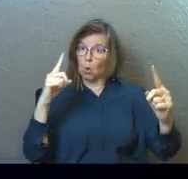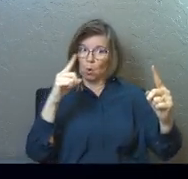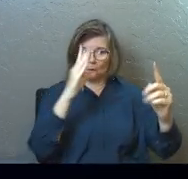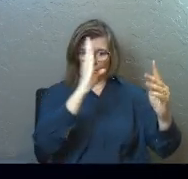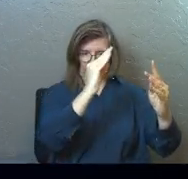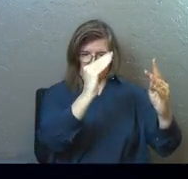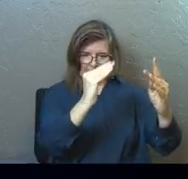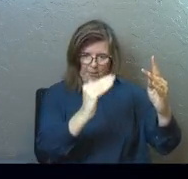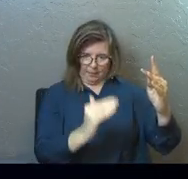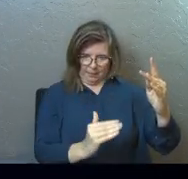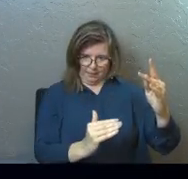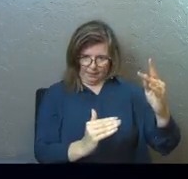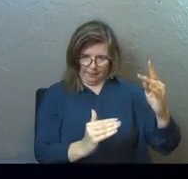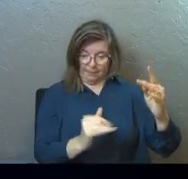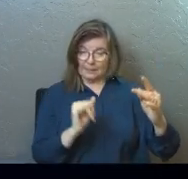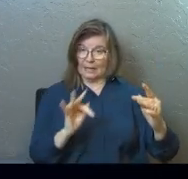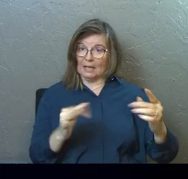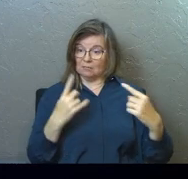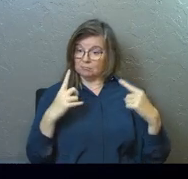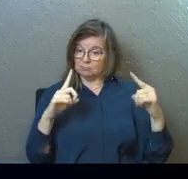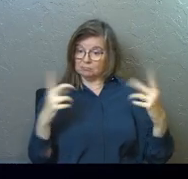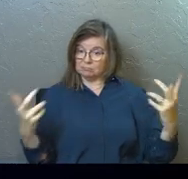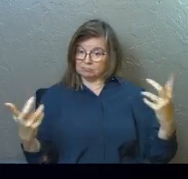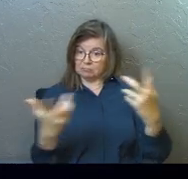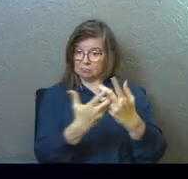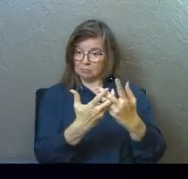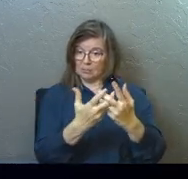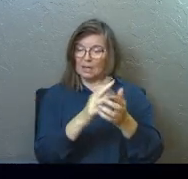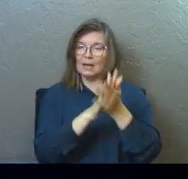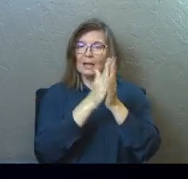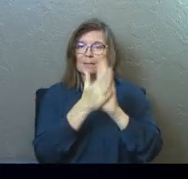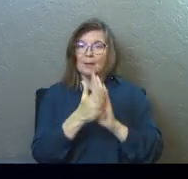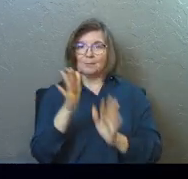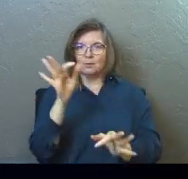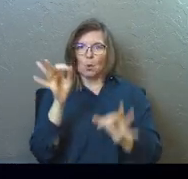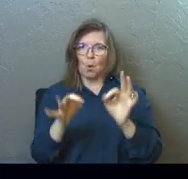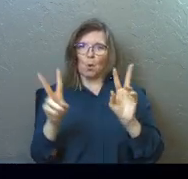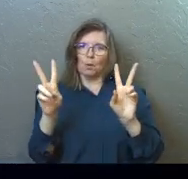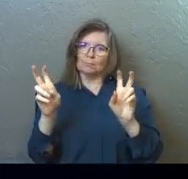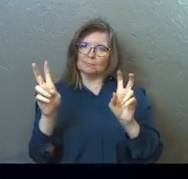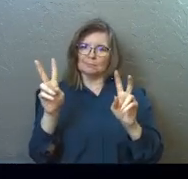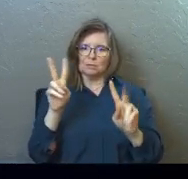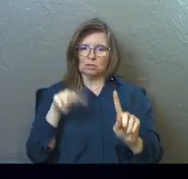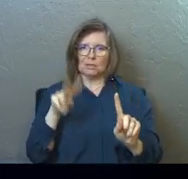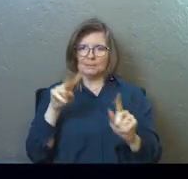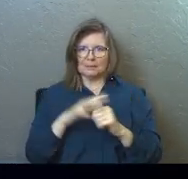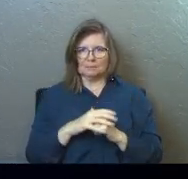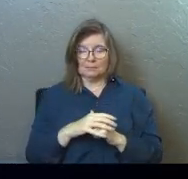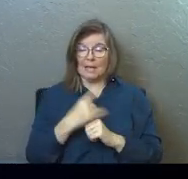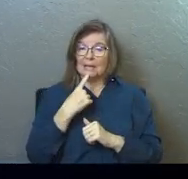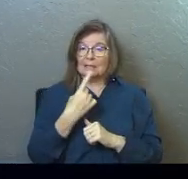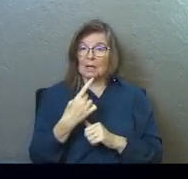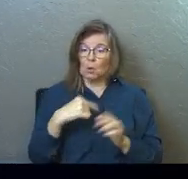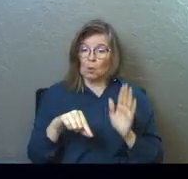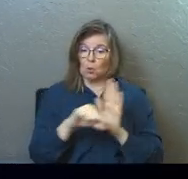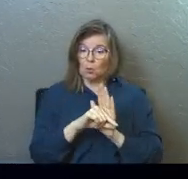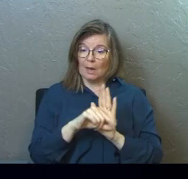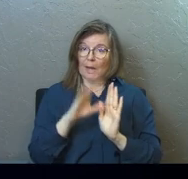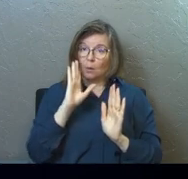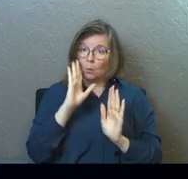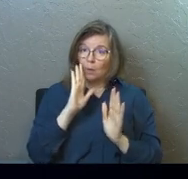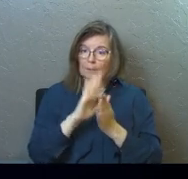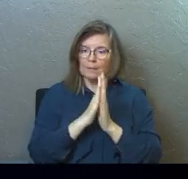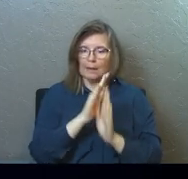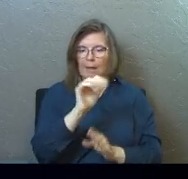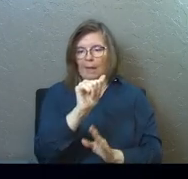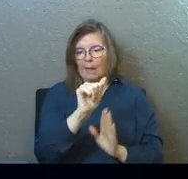is. I need you to do it this way. And if you do, the rubric also becomes your judgment. And it tells you what the grade is going to